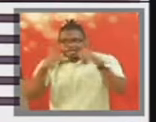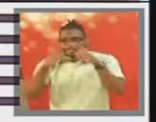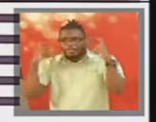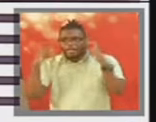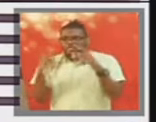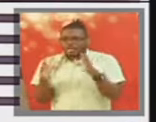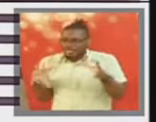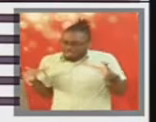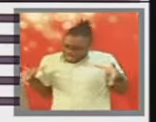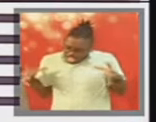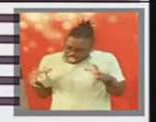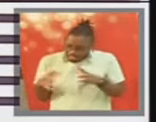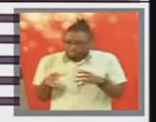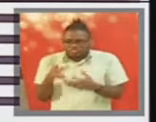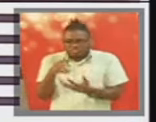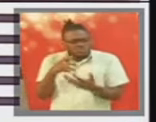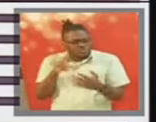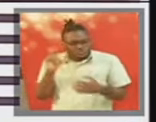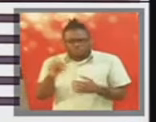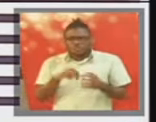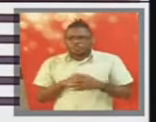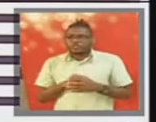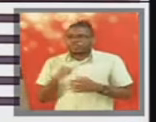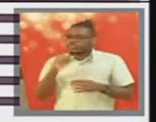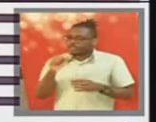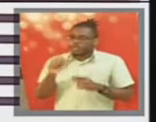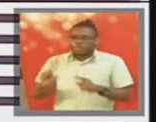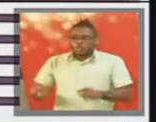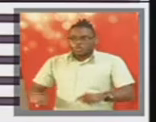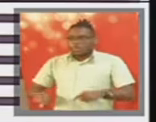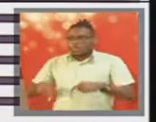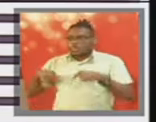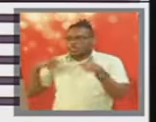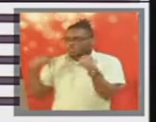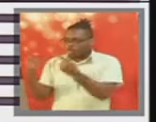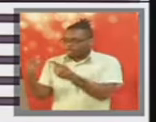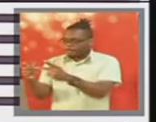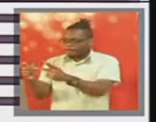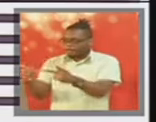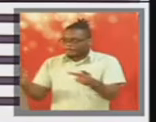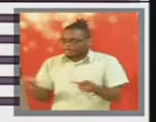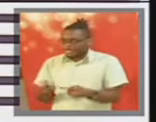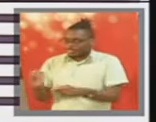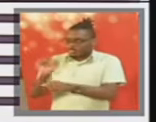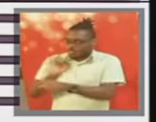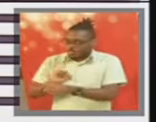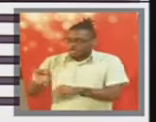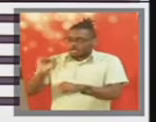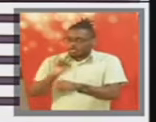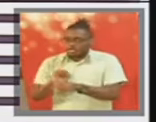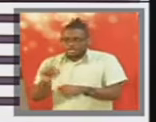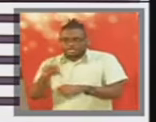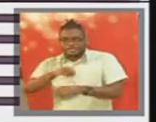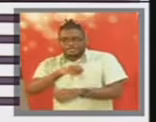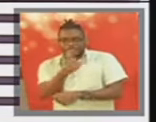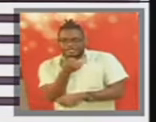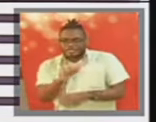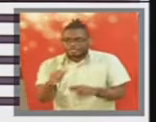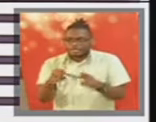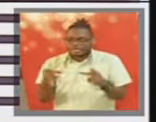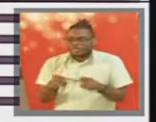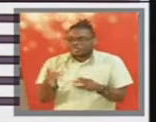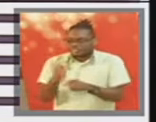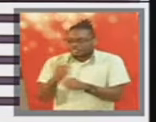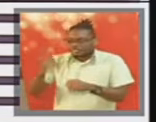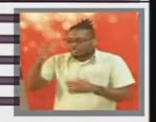mask wearing, to not go into places, whether it's at work or other gatherings, when ill. We just want